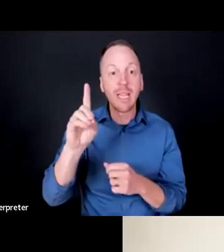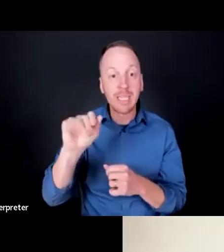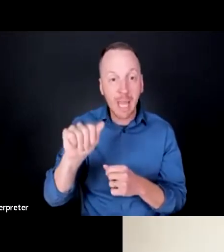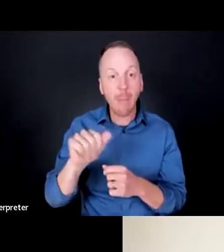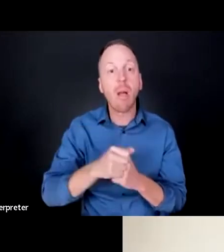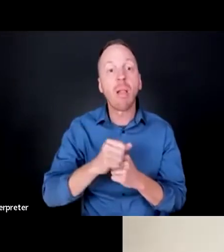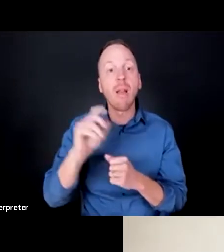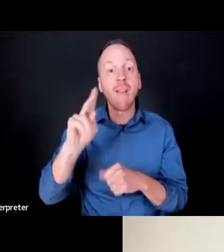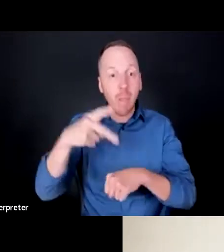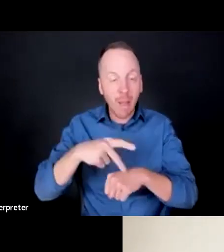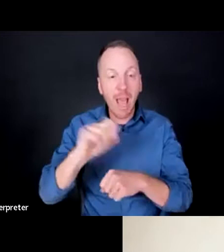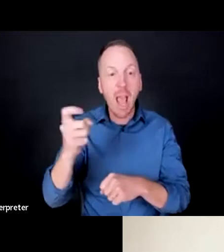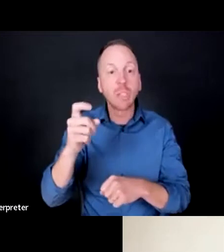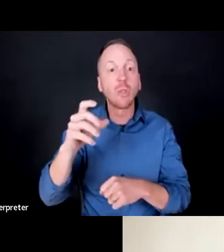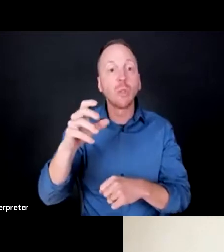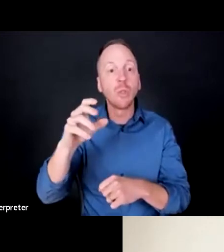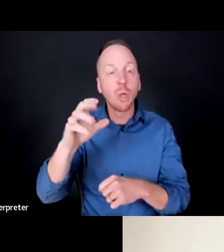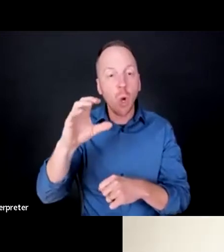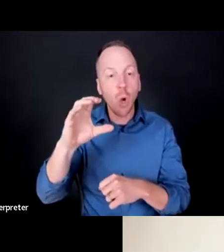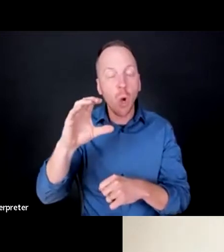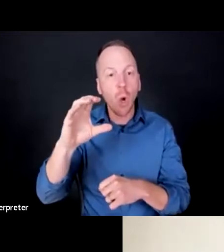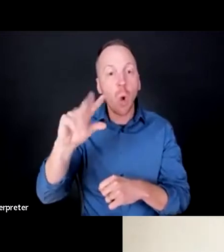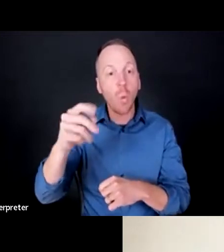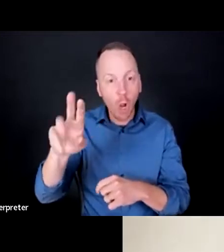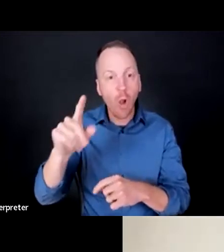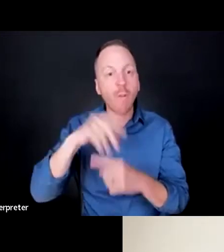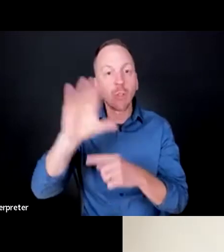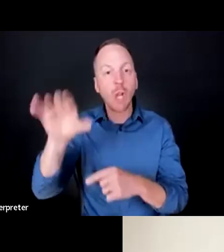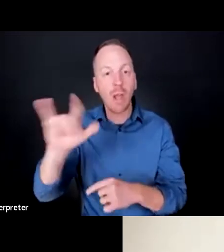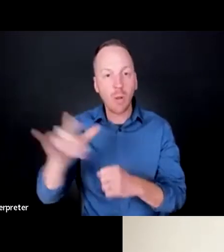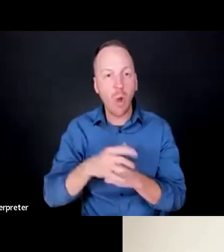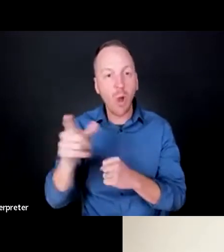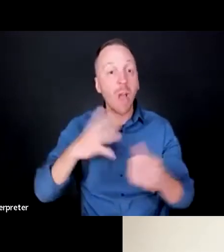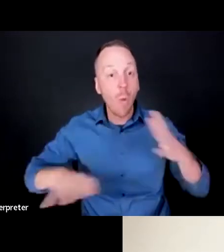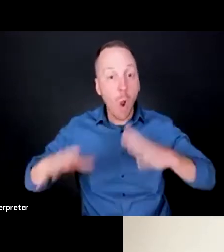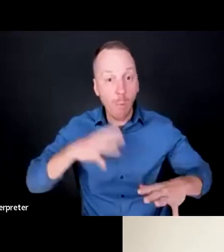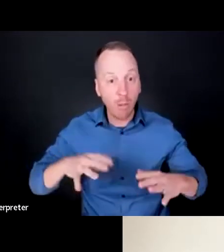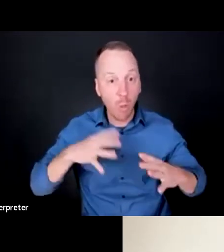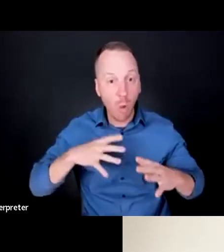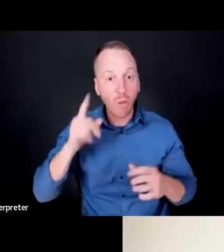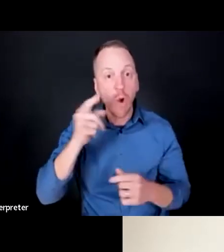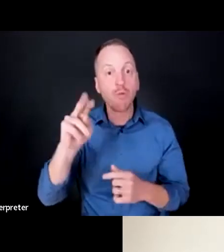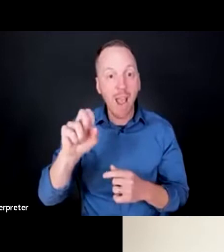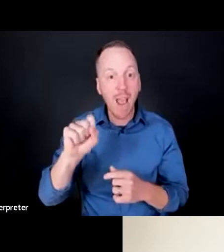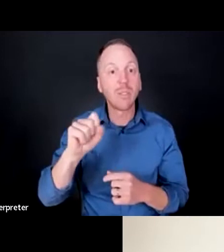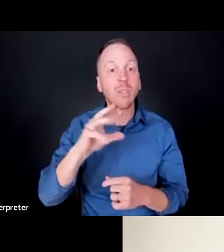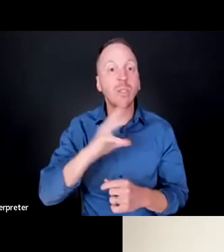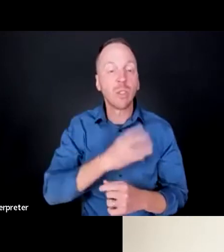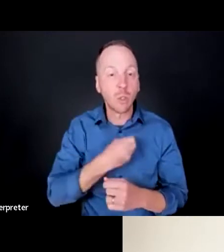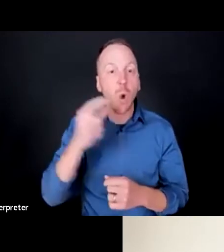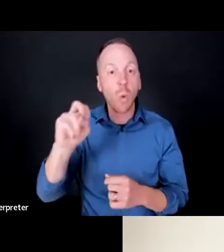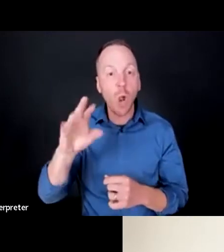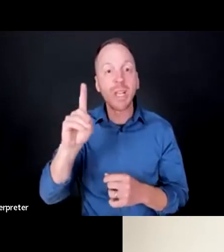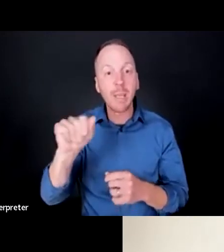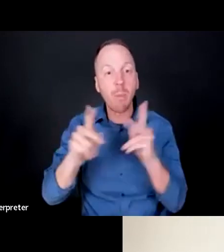Filipinx queer from Chicago, Illinois. They are the creators of Rebirth Garments, a line of wearables for trans, queer, and disabled people of all sizes